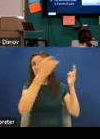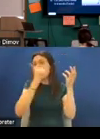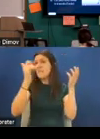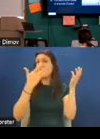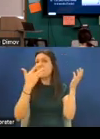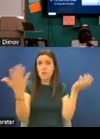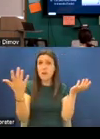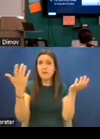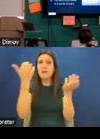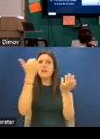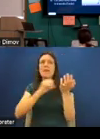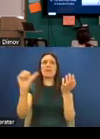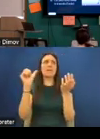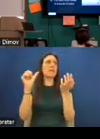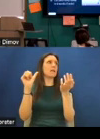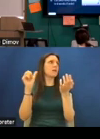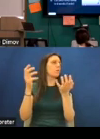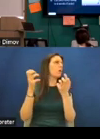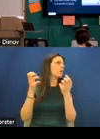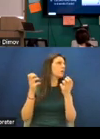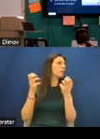Any of them that we want explained?